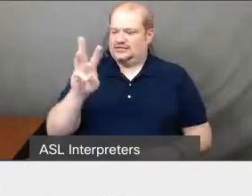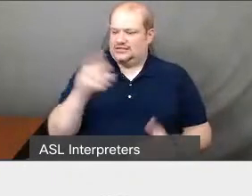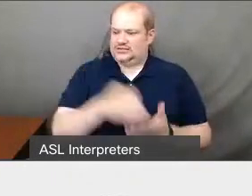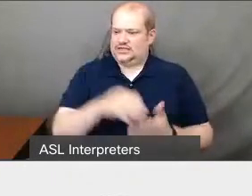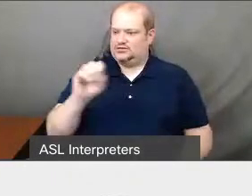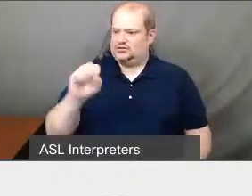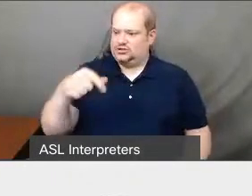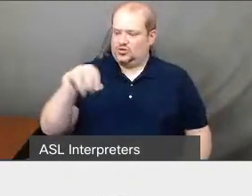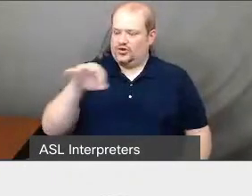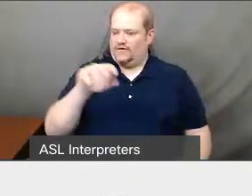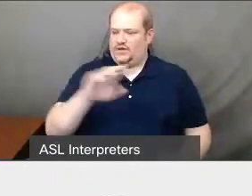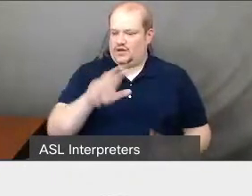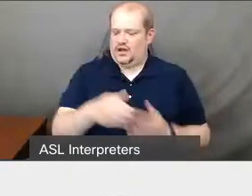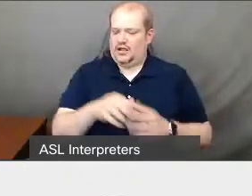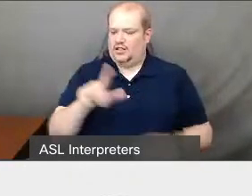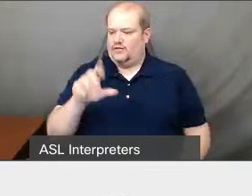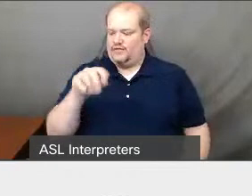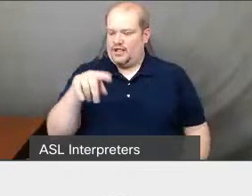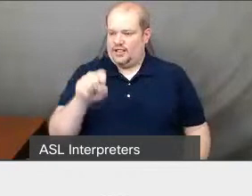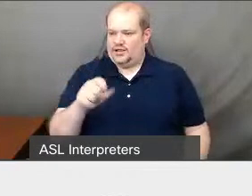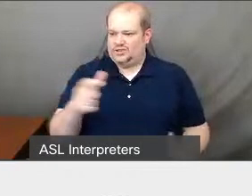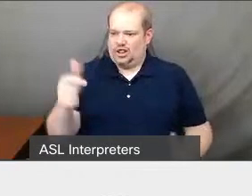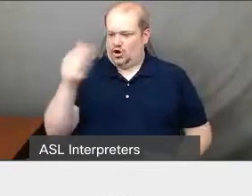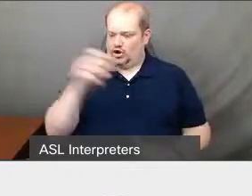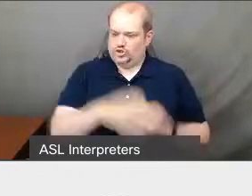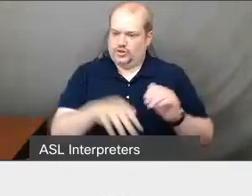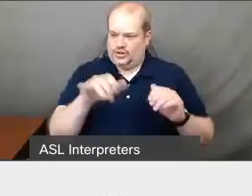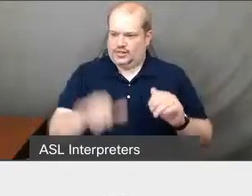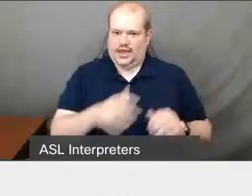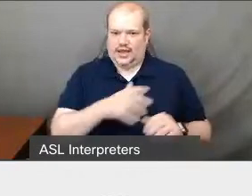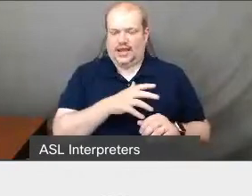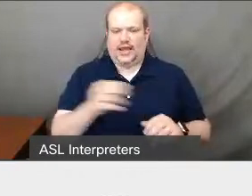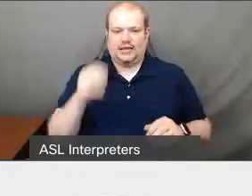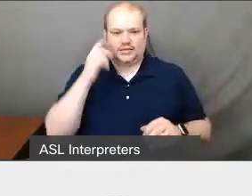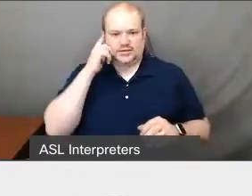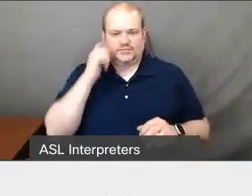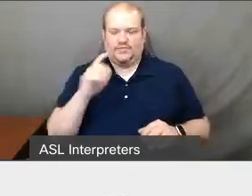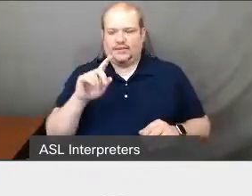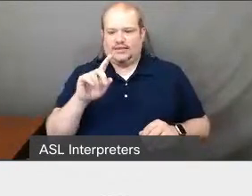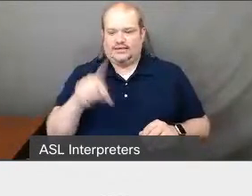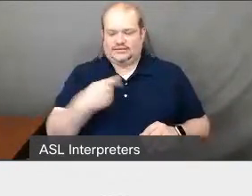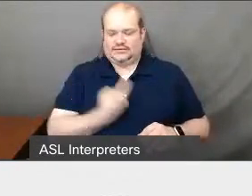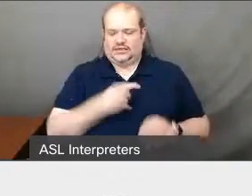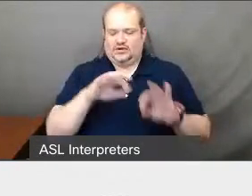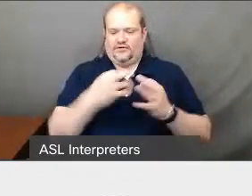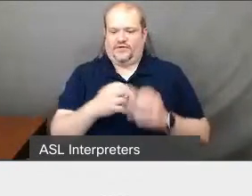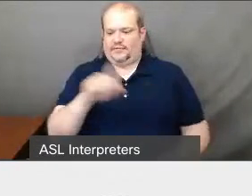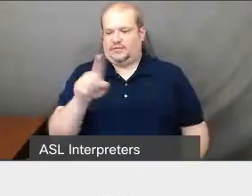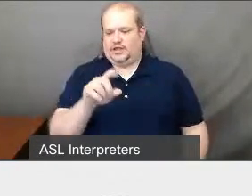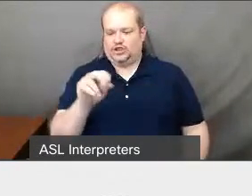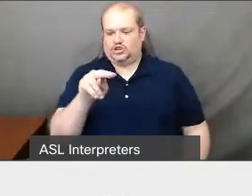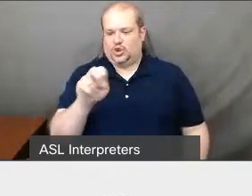feet. All of these lots are larger than that. Single family zoning,